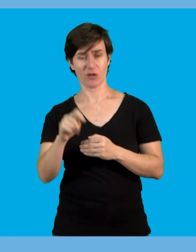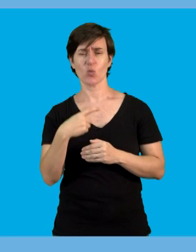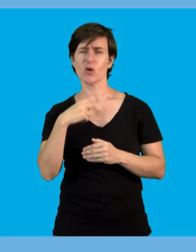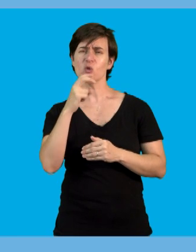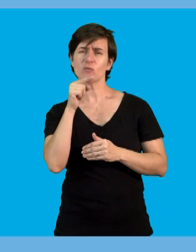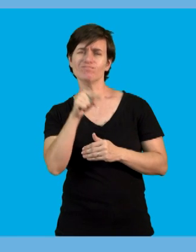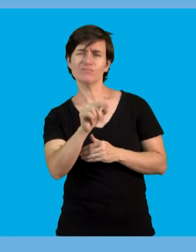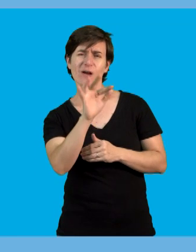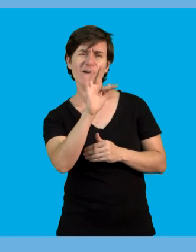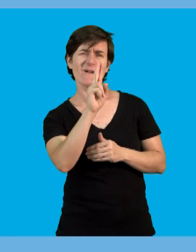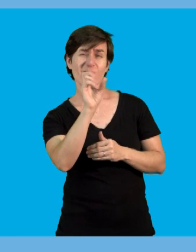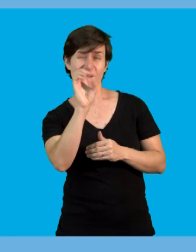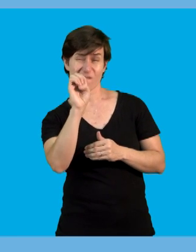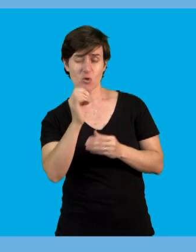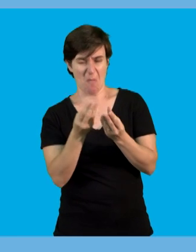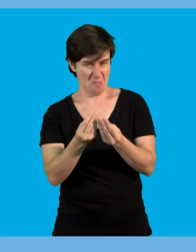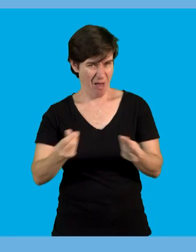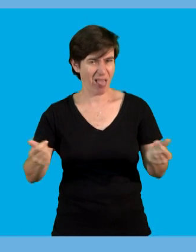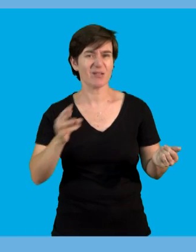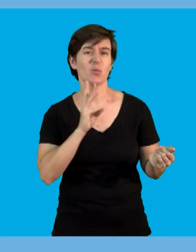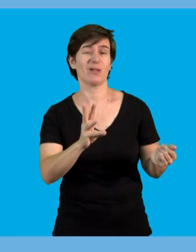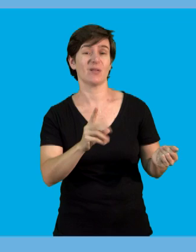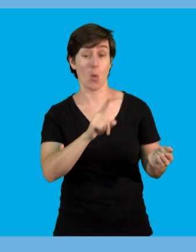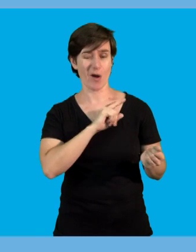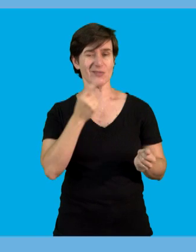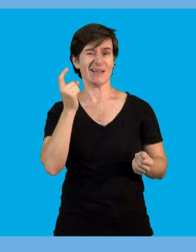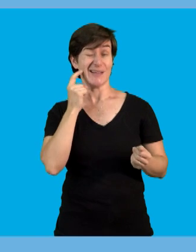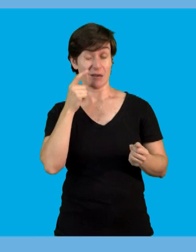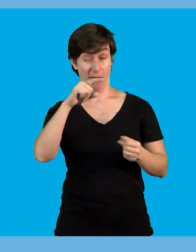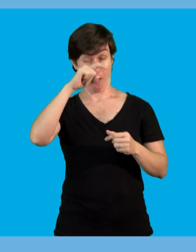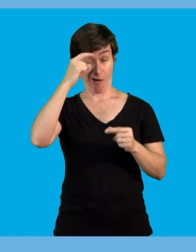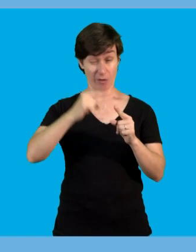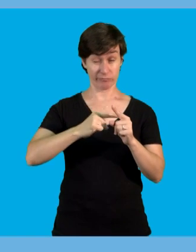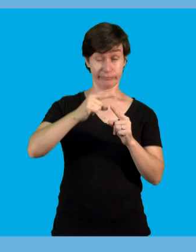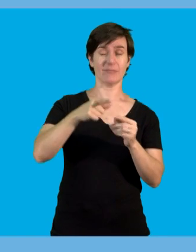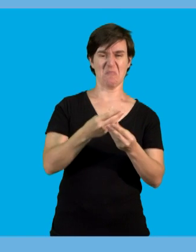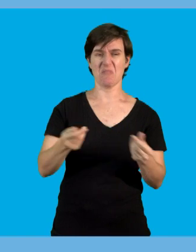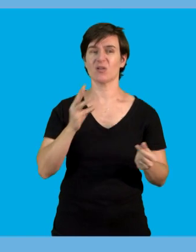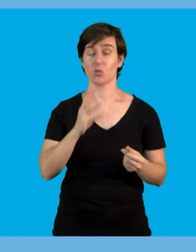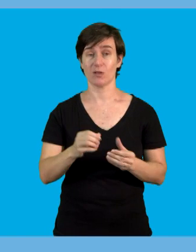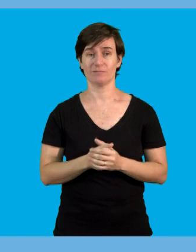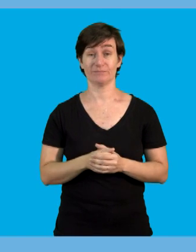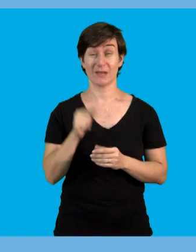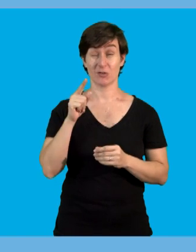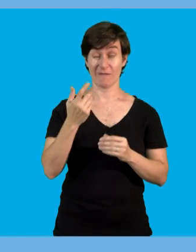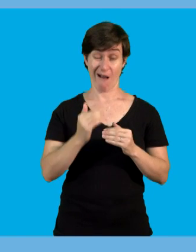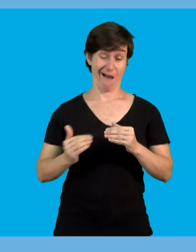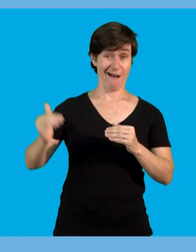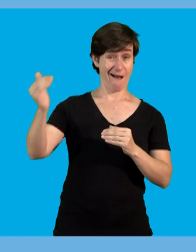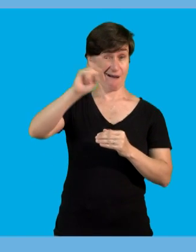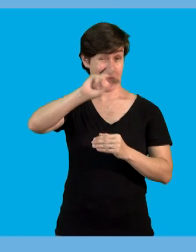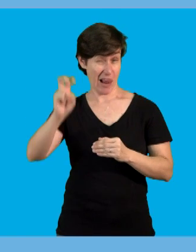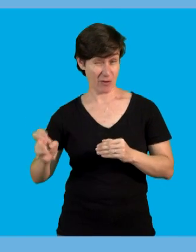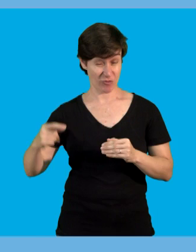fuse it is going to melt because the fuse has a low melting point. So if the current in that particular circuit is high, then